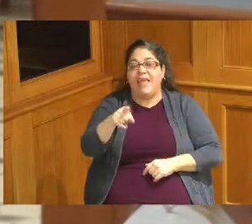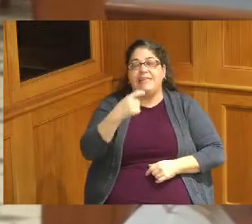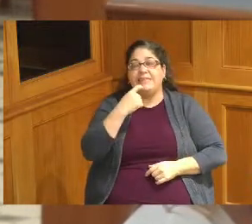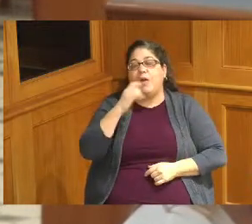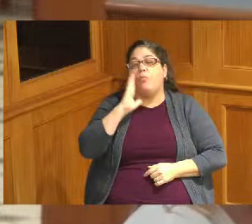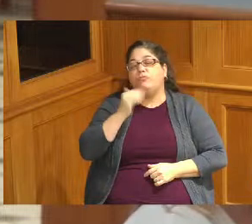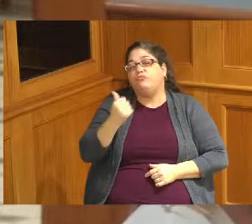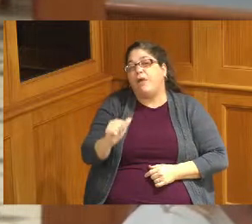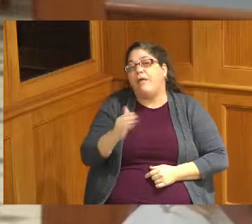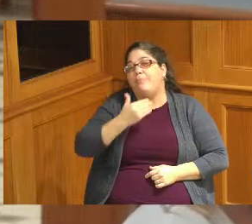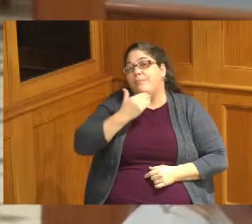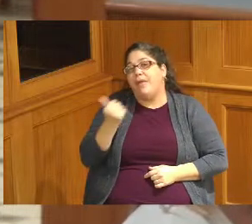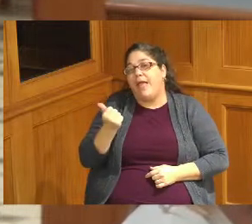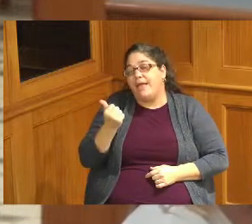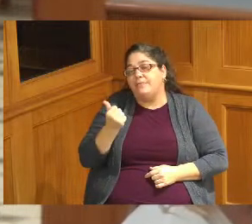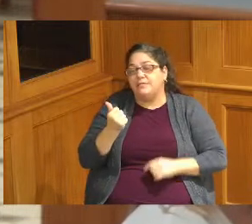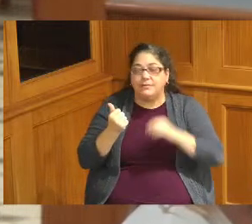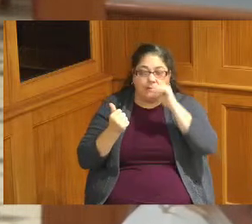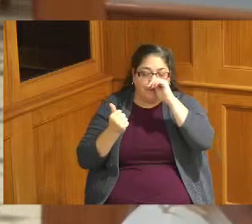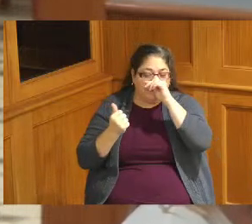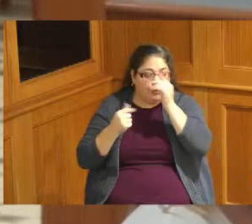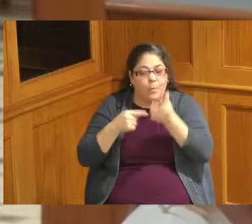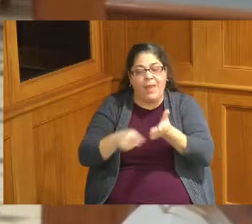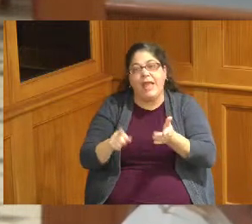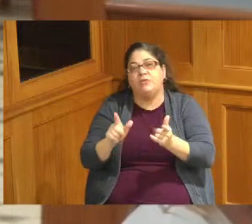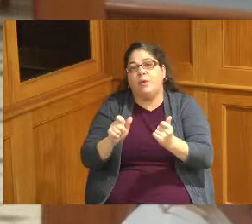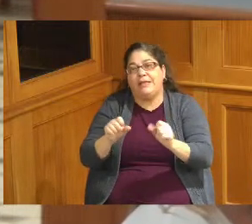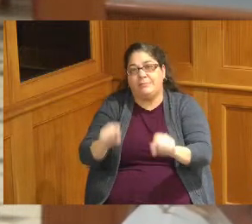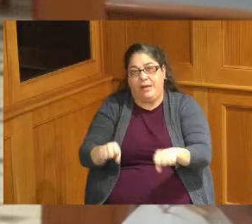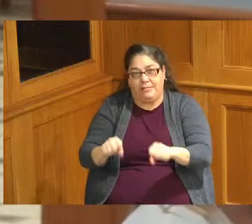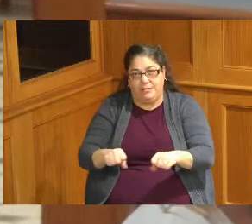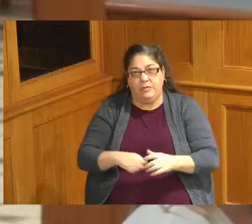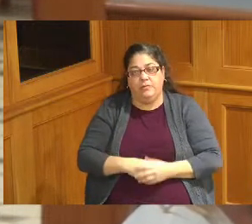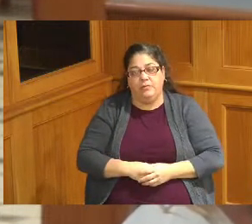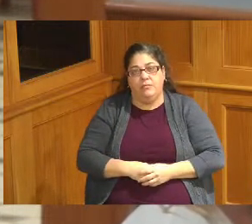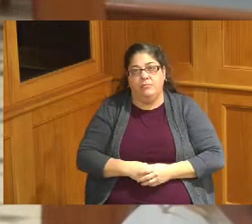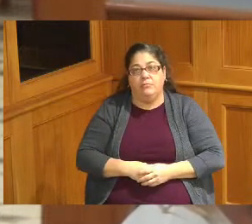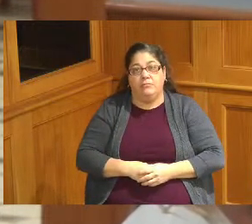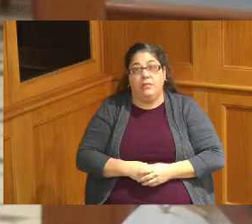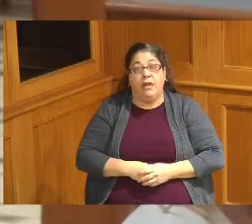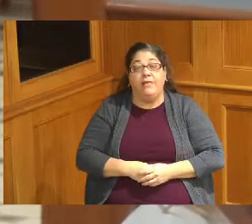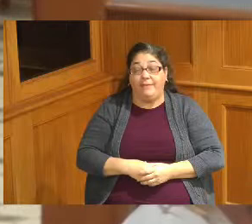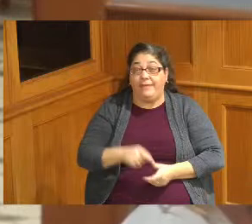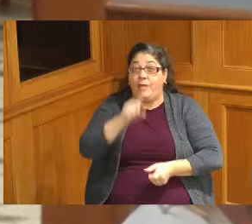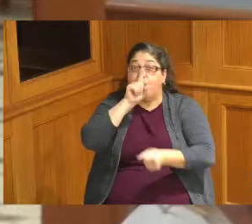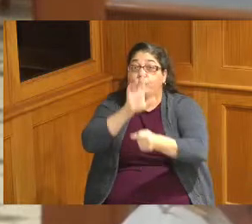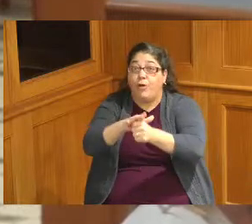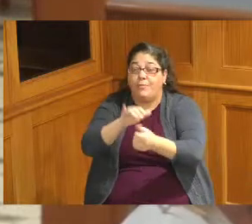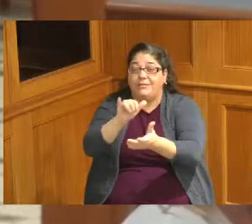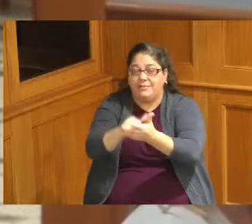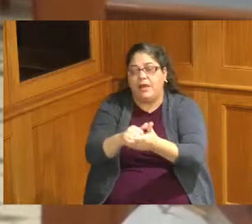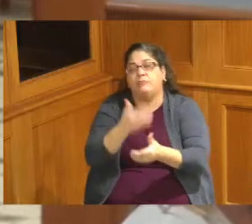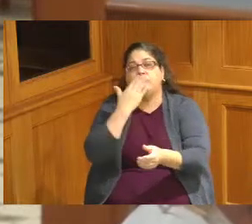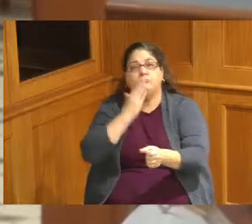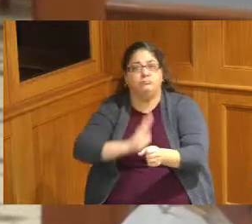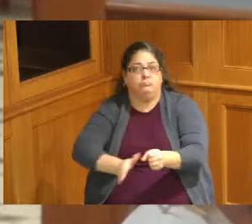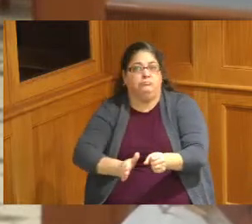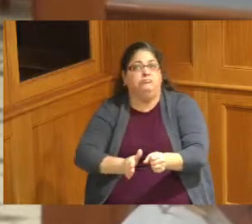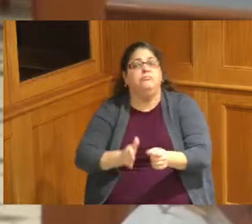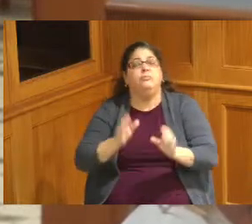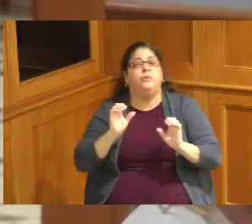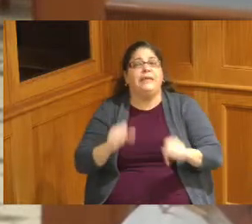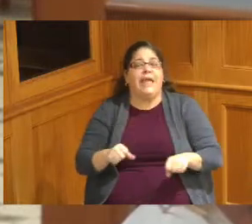best, to pay it as quickly as possible, and that's what we're going to keep pushing for. We got to do that, but we could